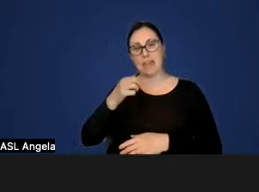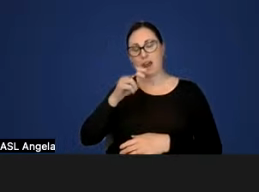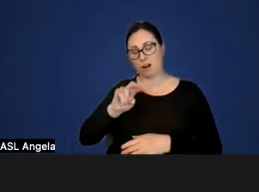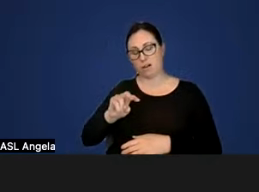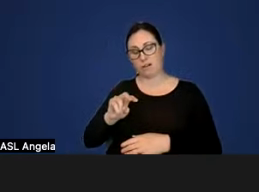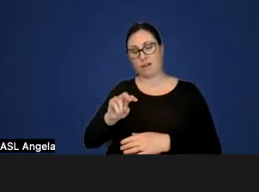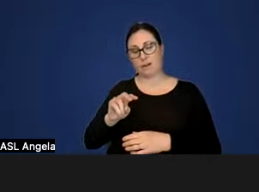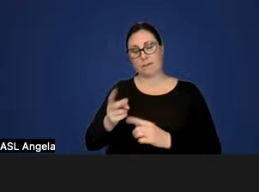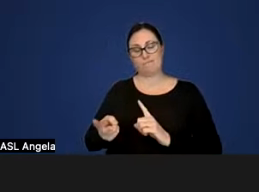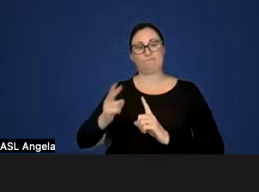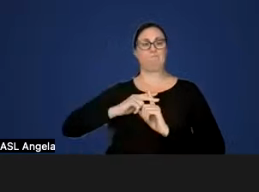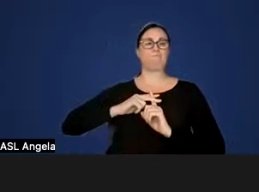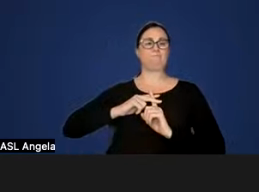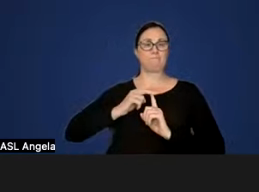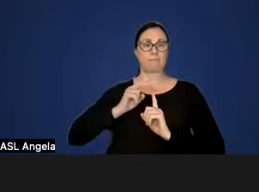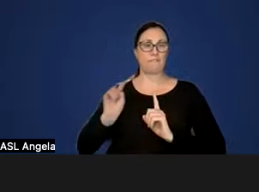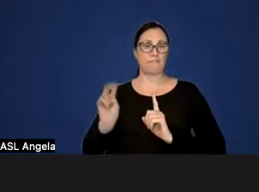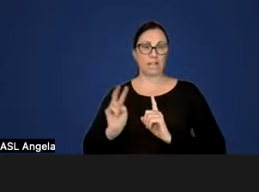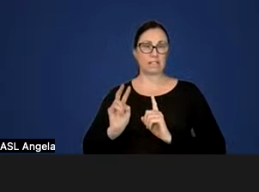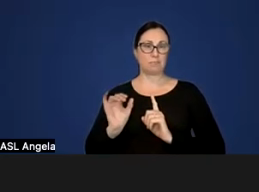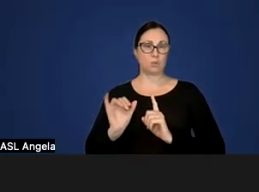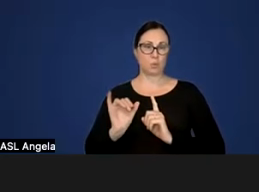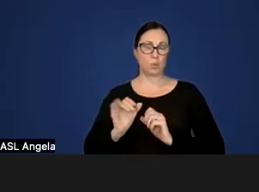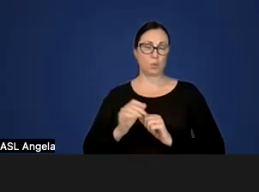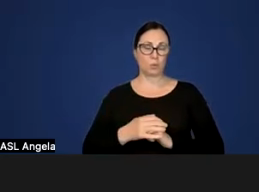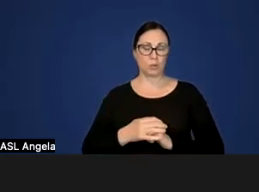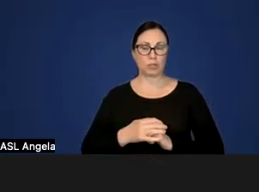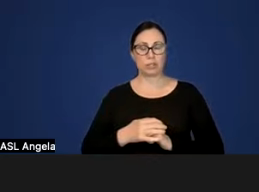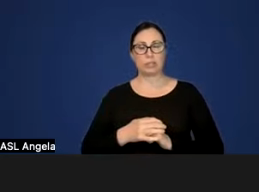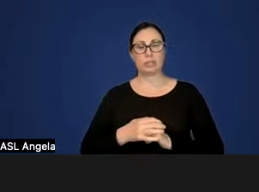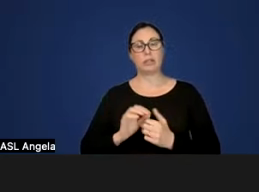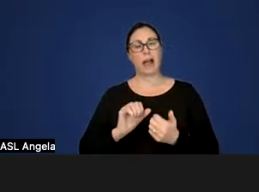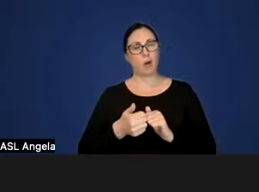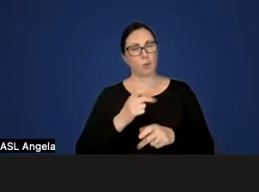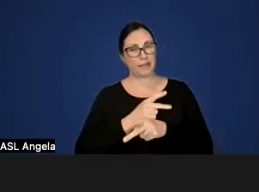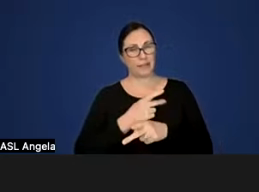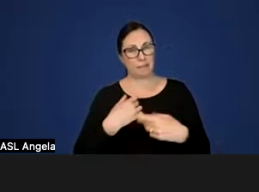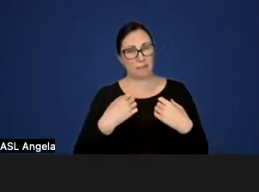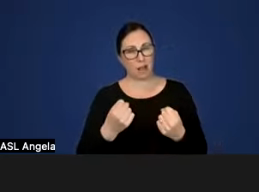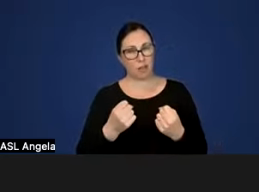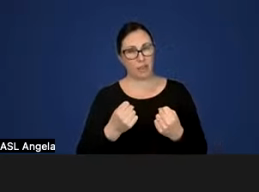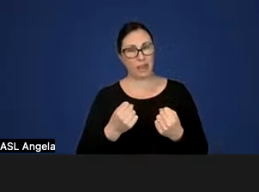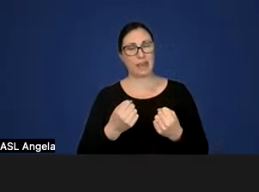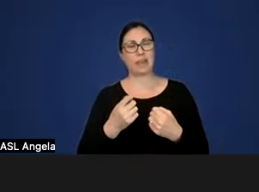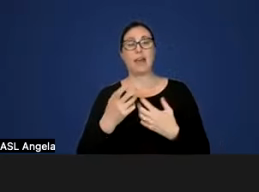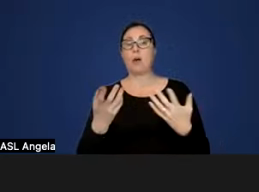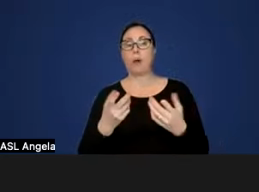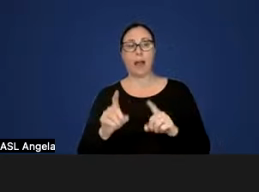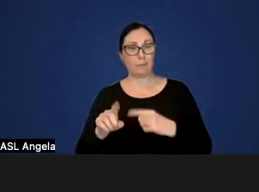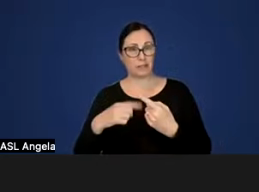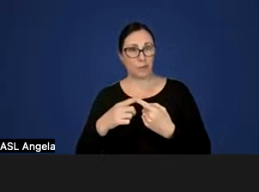do to keep them healthy? And what happens when we have advocates that were sexually